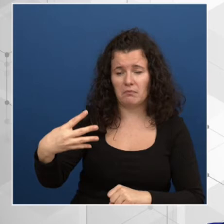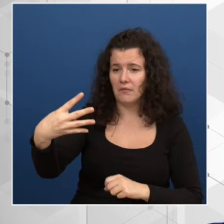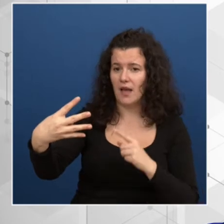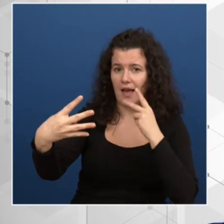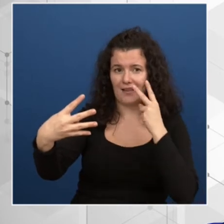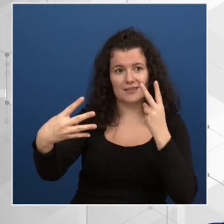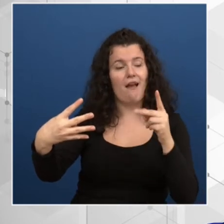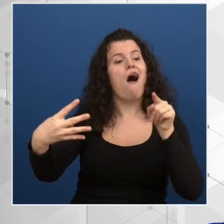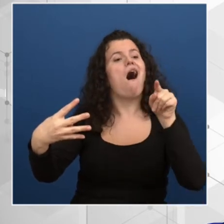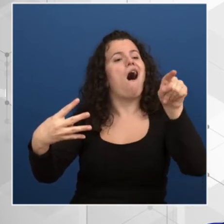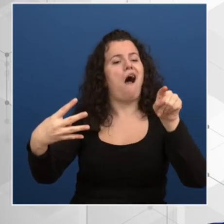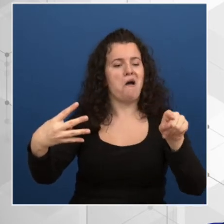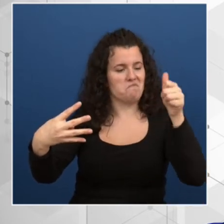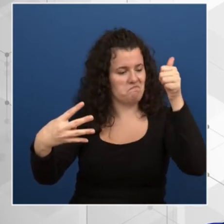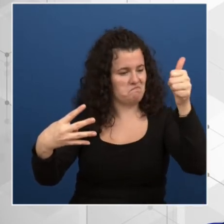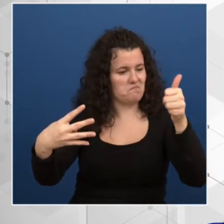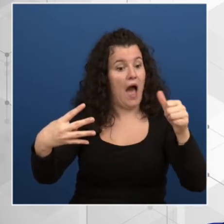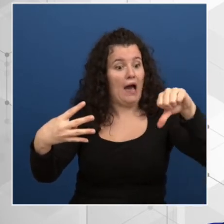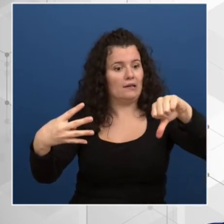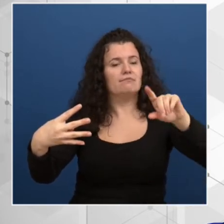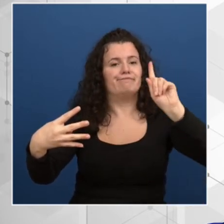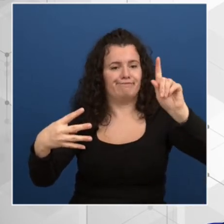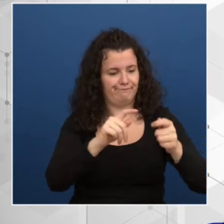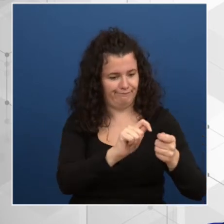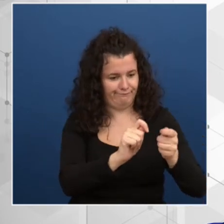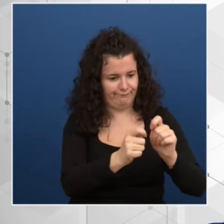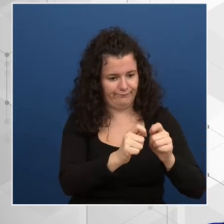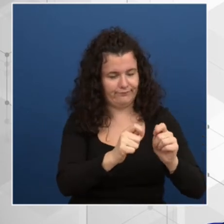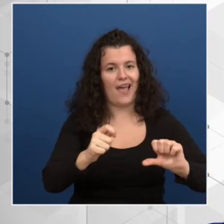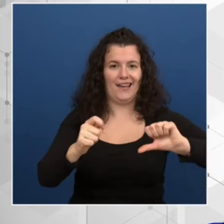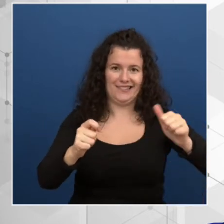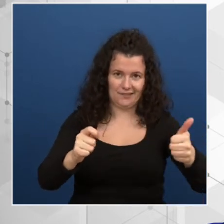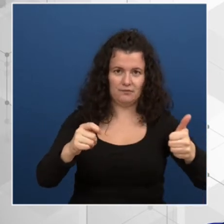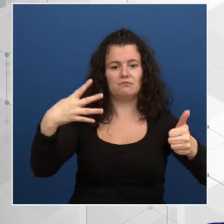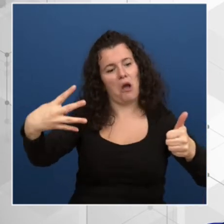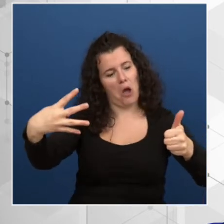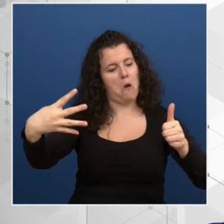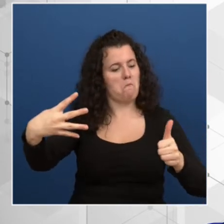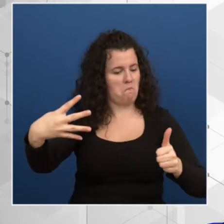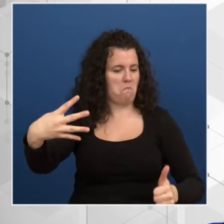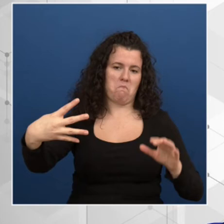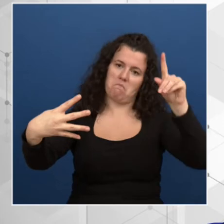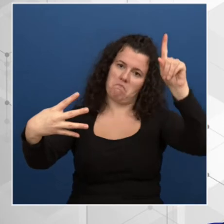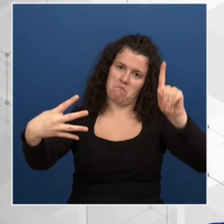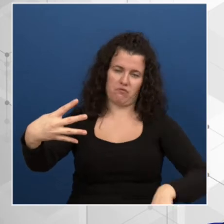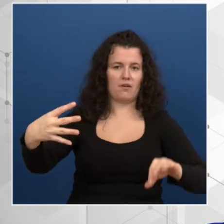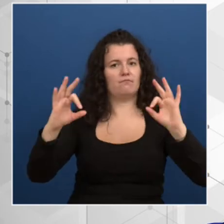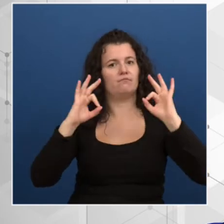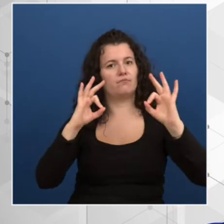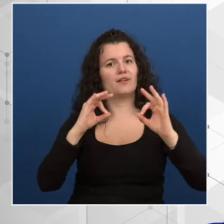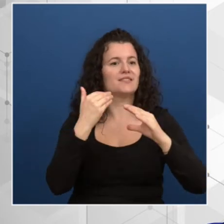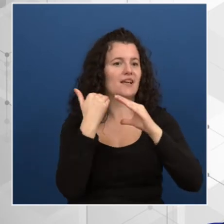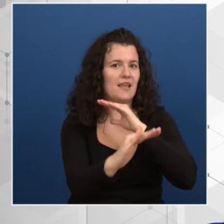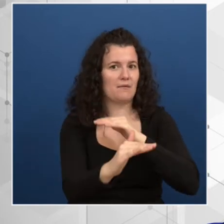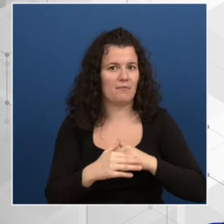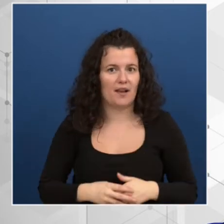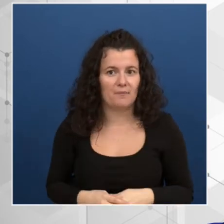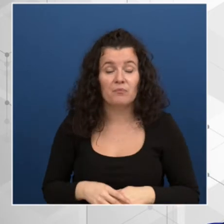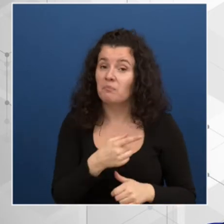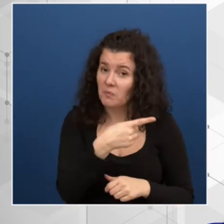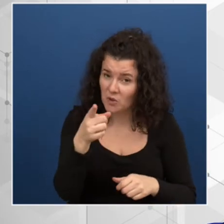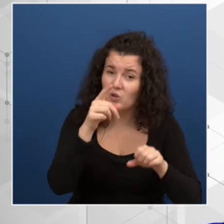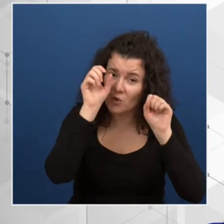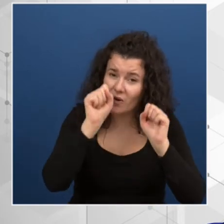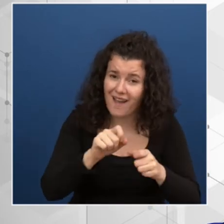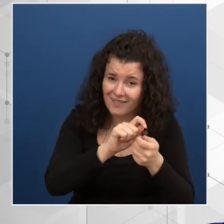to include others by making your content more accessible. You can see that it brings up the issues and you can try and make an effort to make things better.